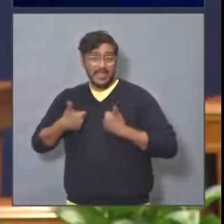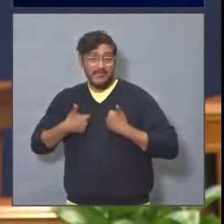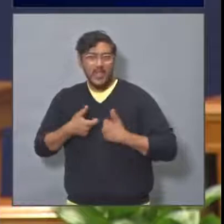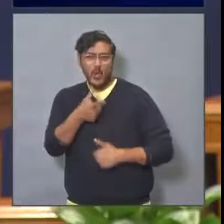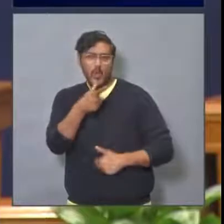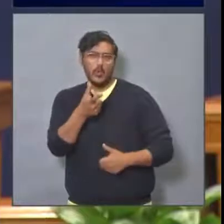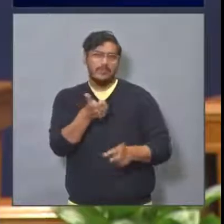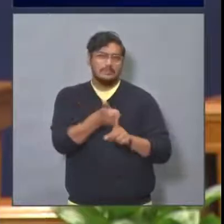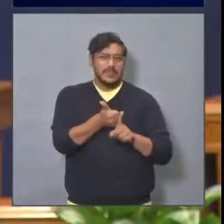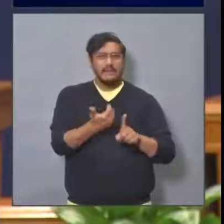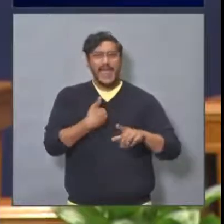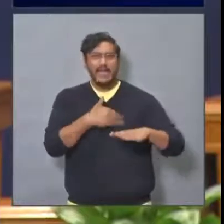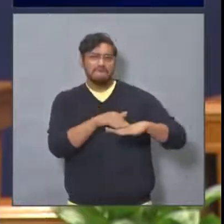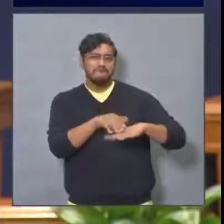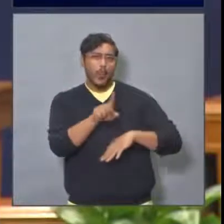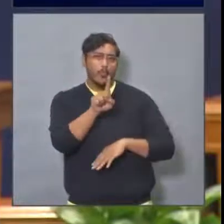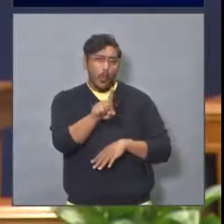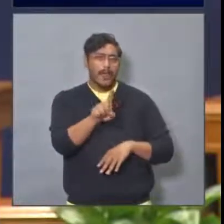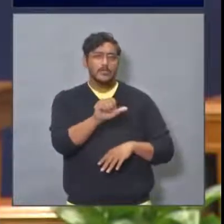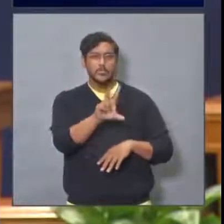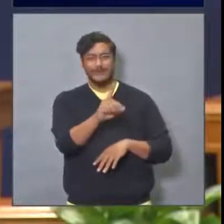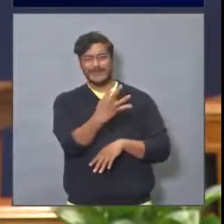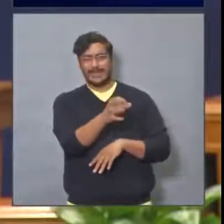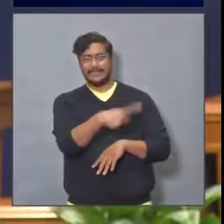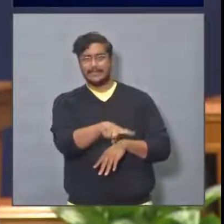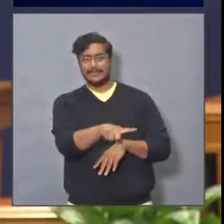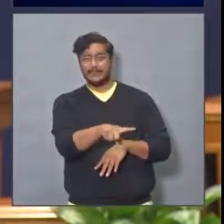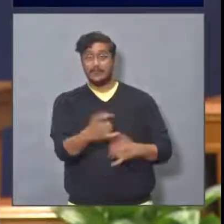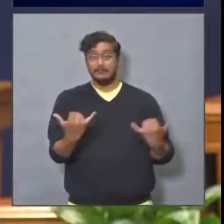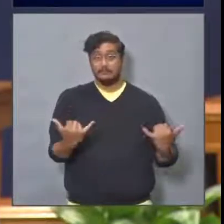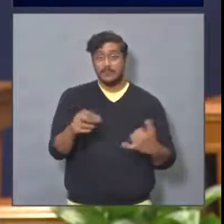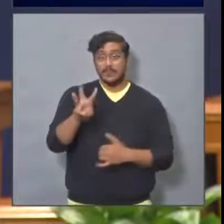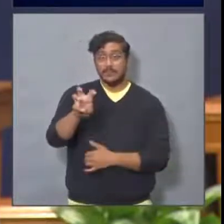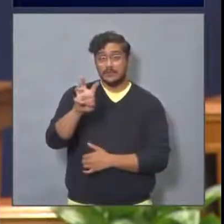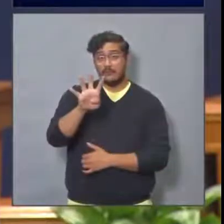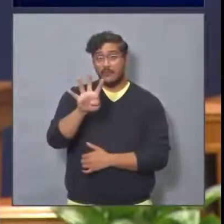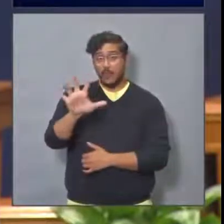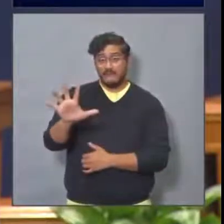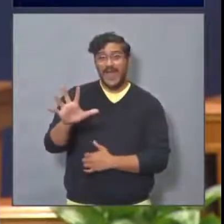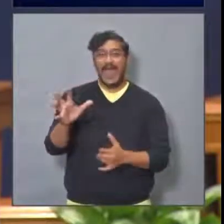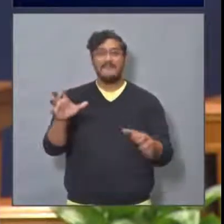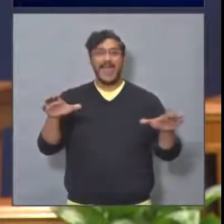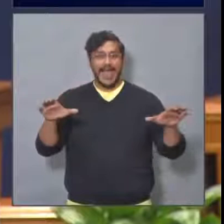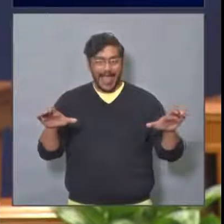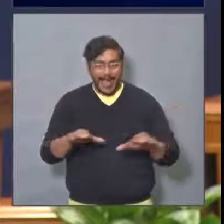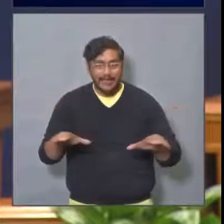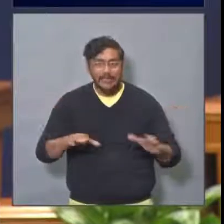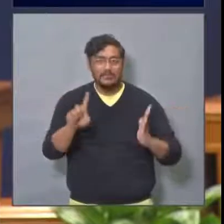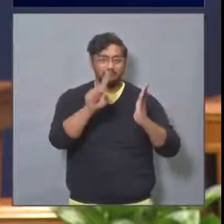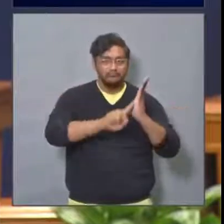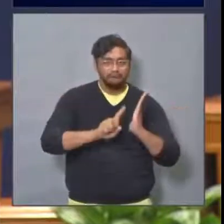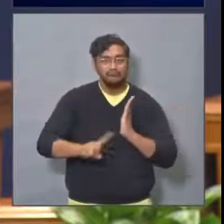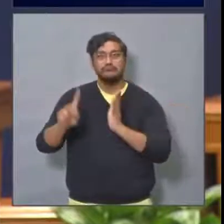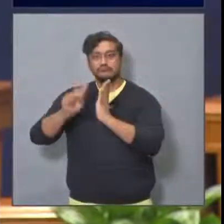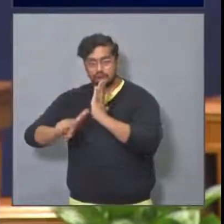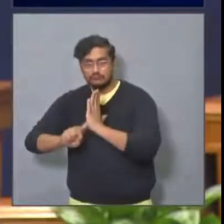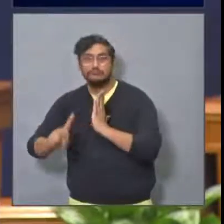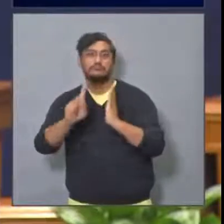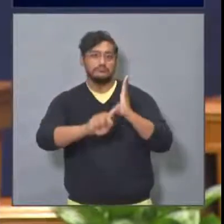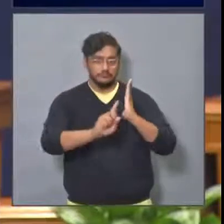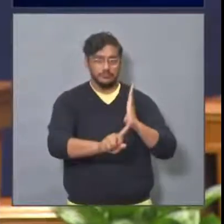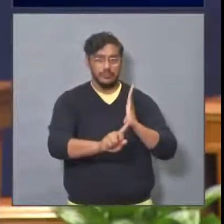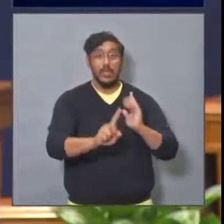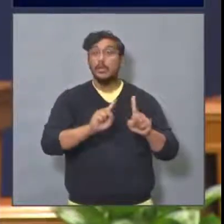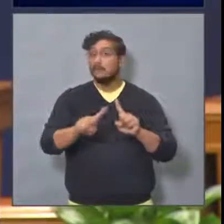case of COVID-19. Currently, there are 645 active institutional investigations, but we